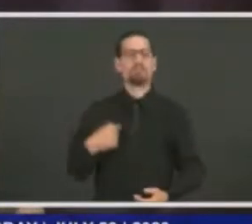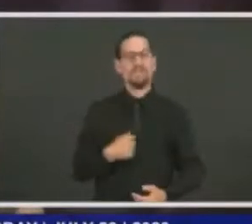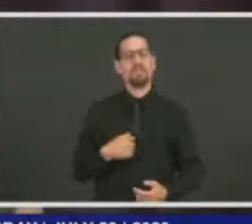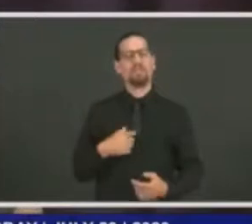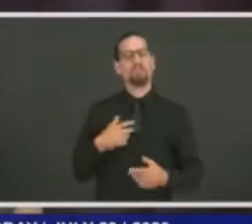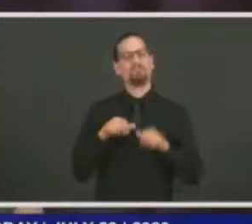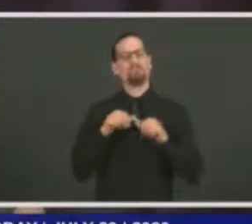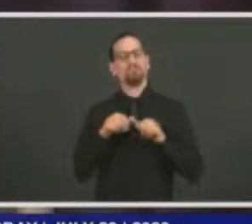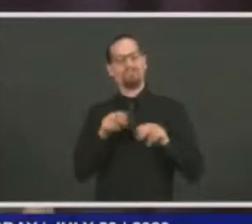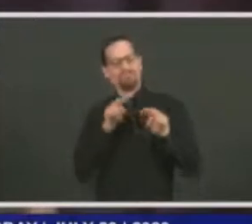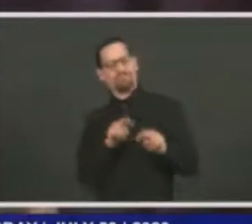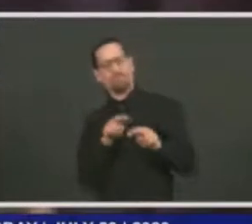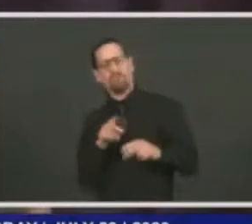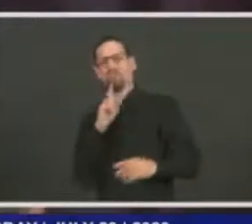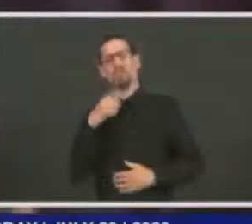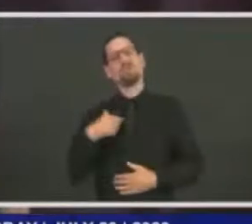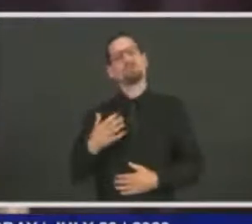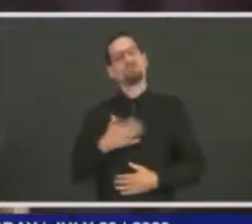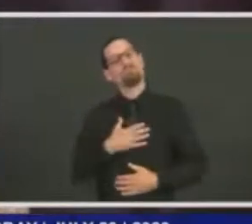We understand.